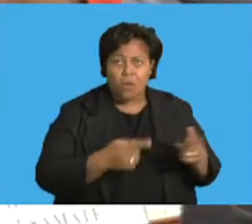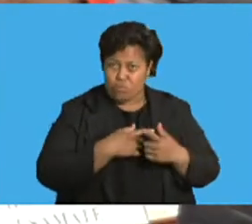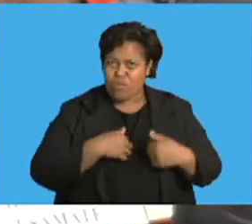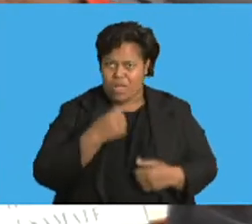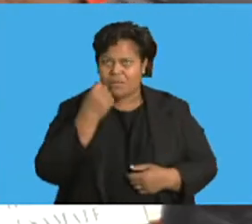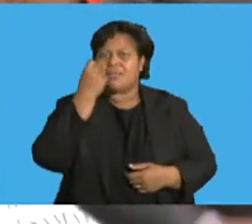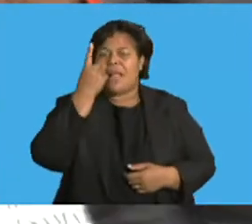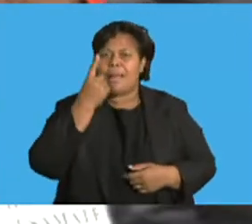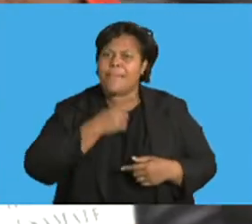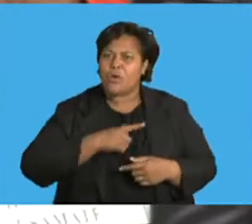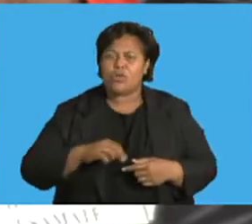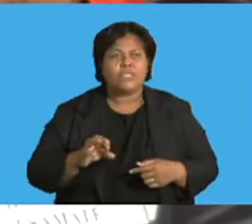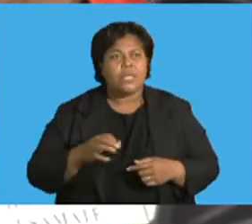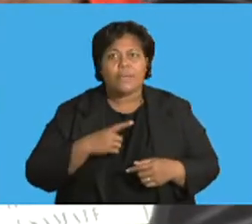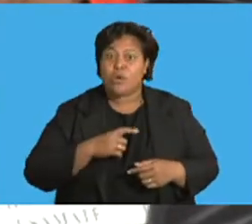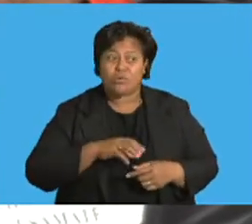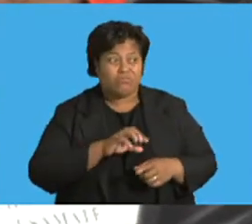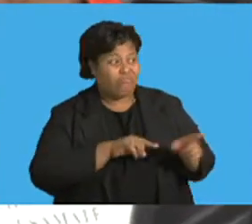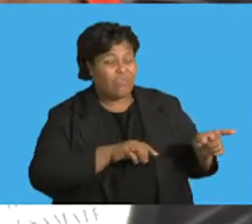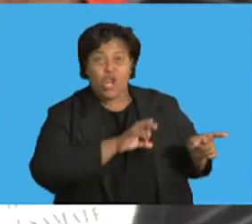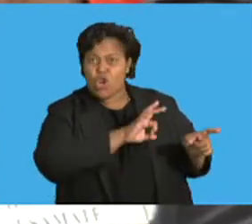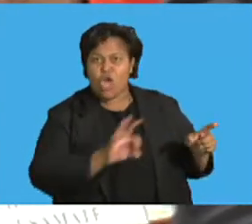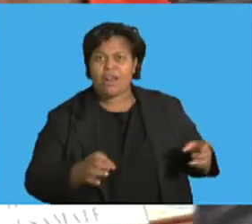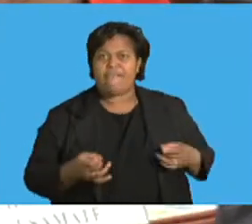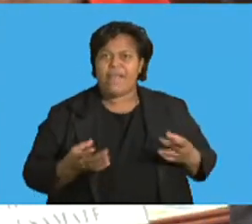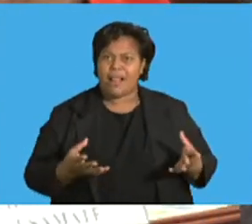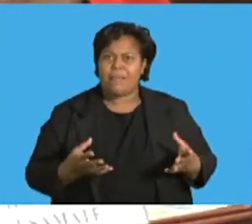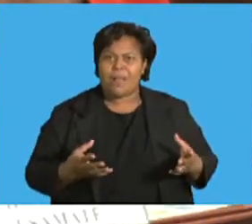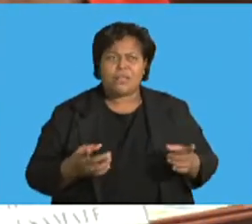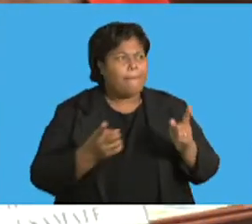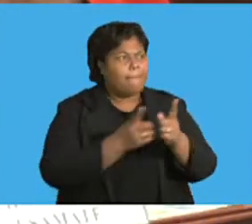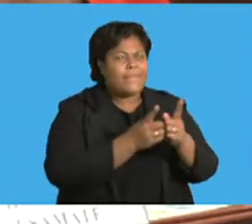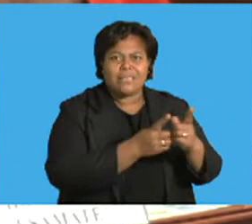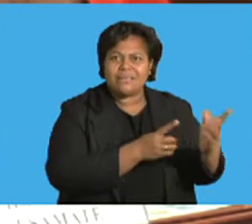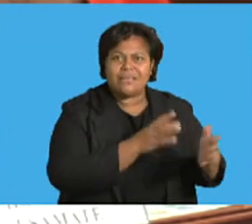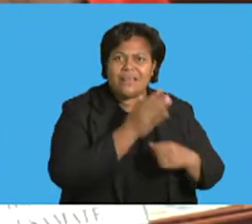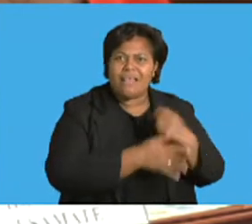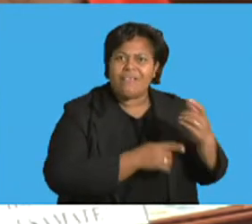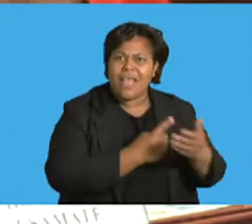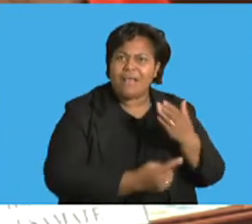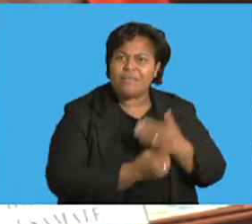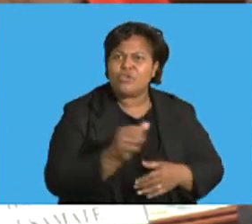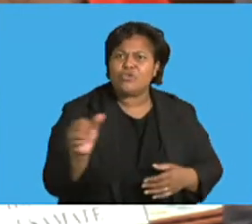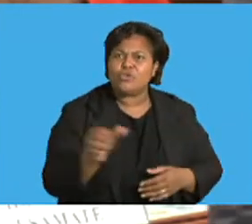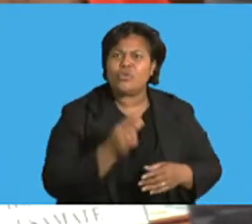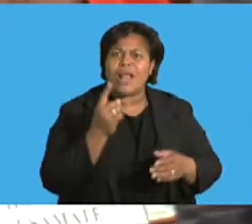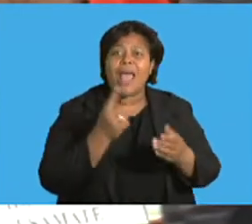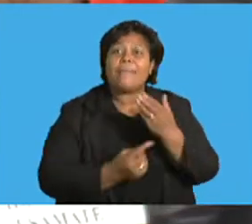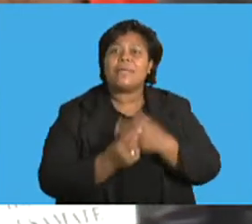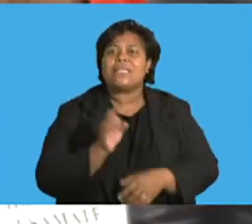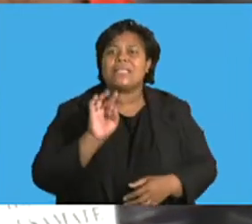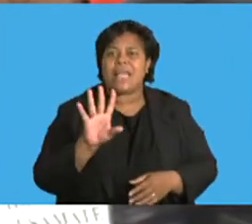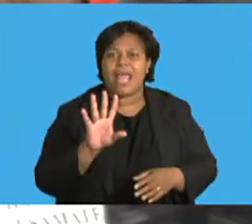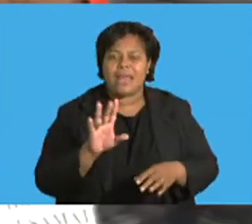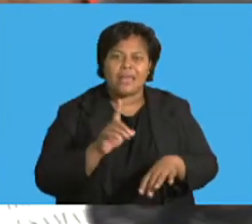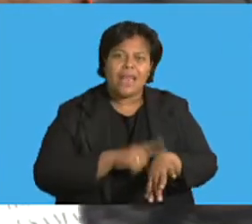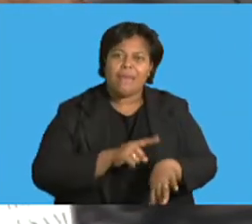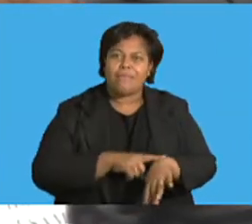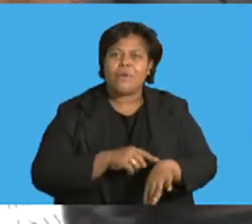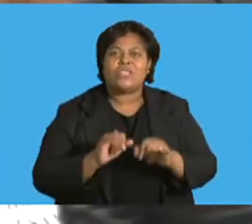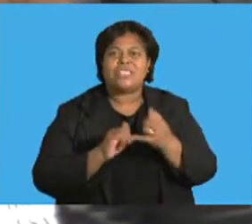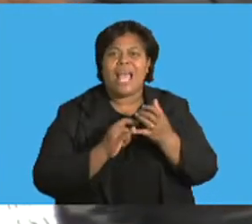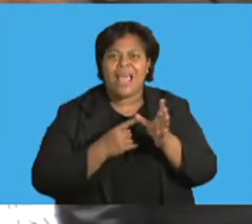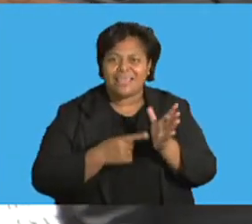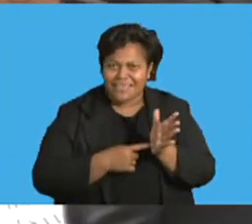of the non-availability of Honourable Tikundu Ndua, that meeting did not take place. It was to be on Saturday at 10 a.m. because the Honourable